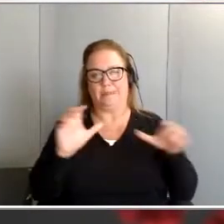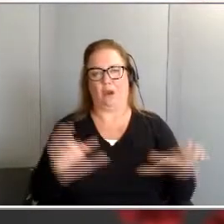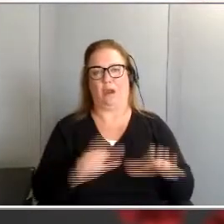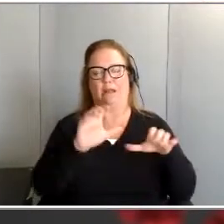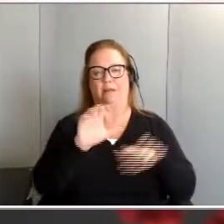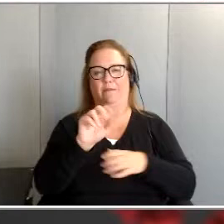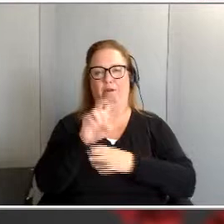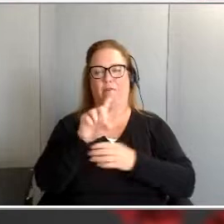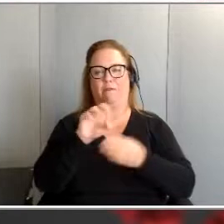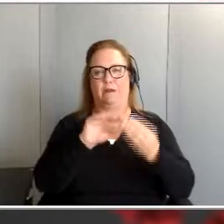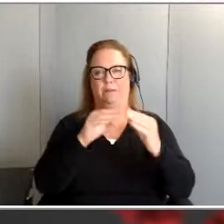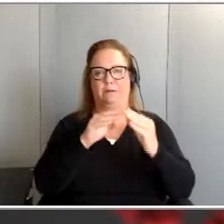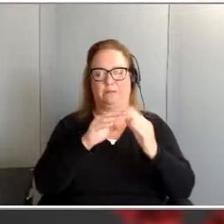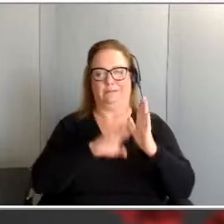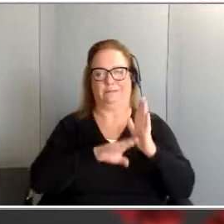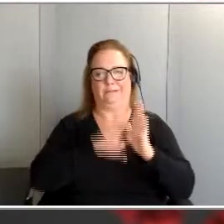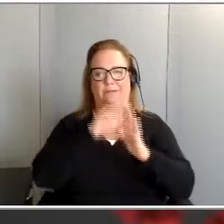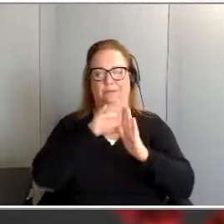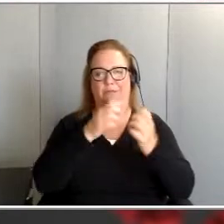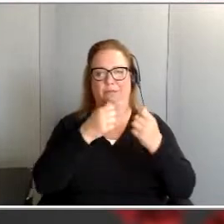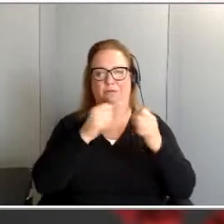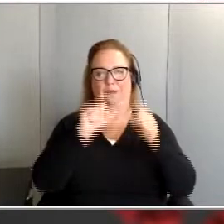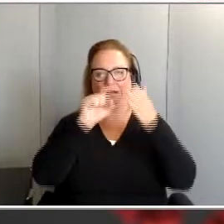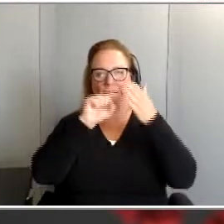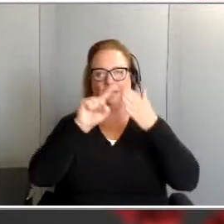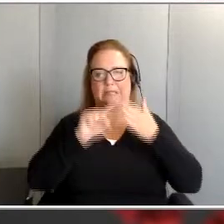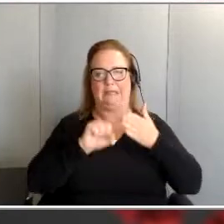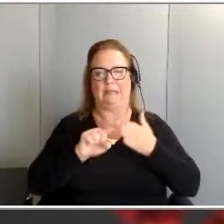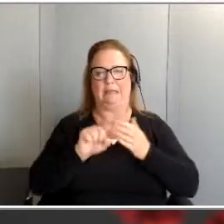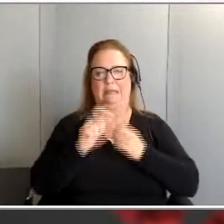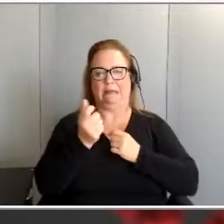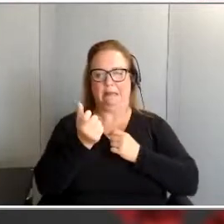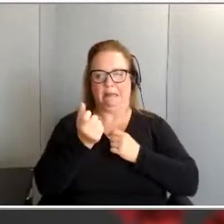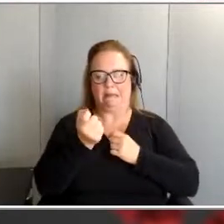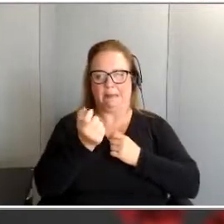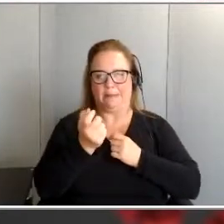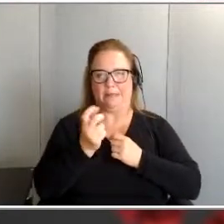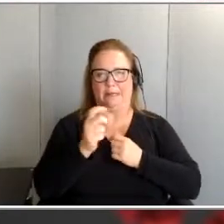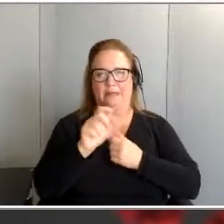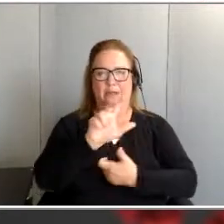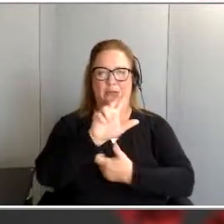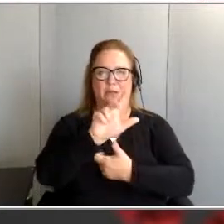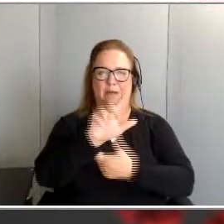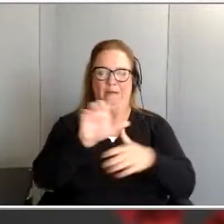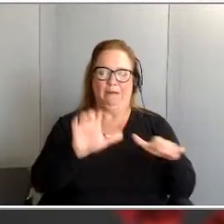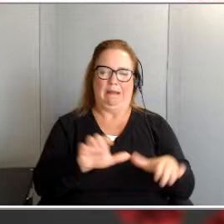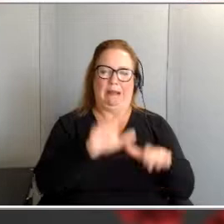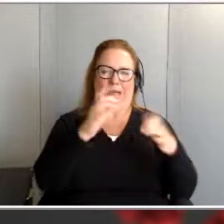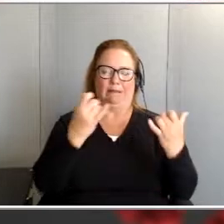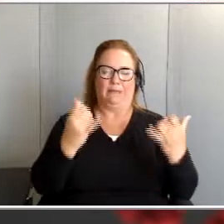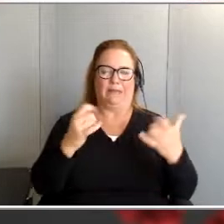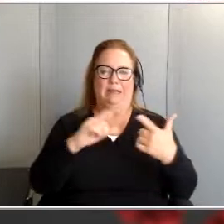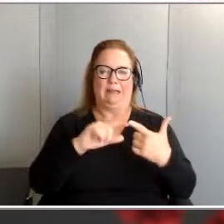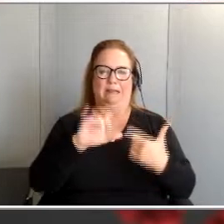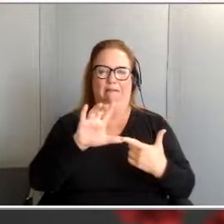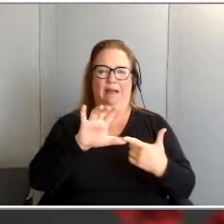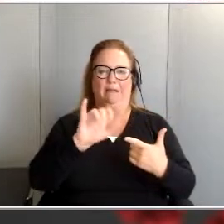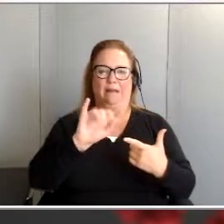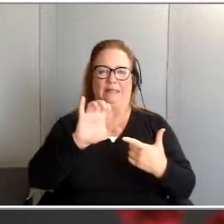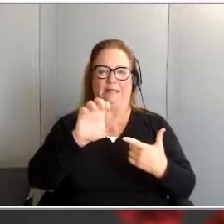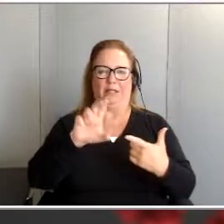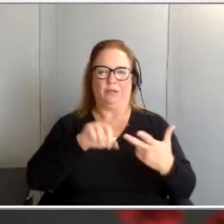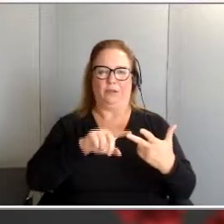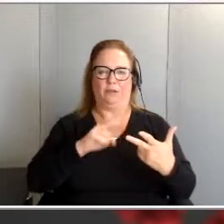count has gone up. I'm kind of trying to investigate that a little bit. 23 active infections today, 5 in the ICU, 2 on the